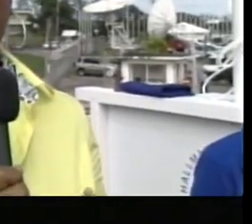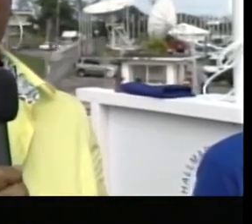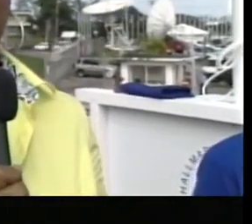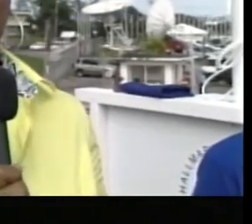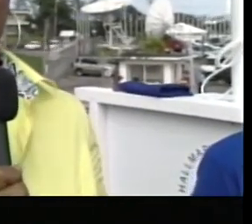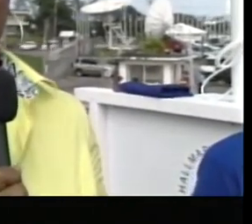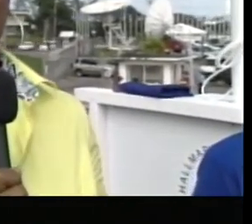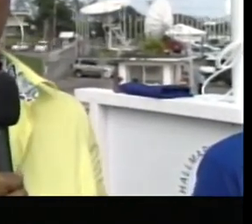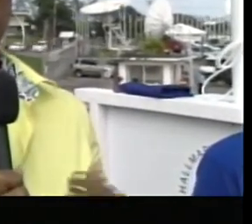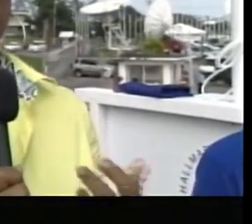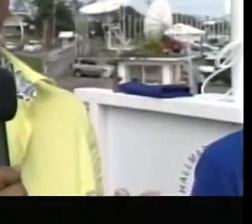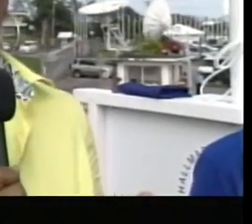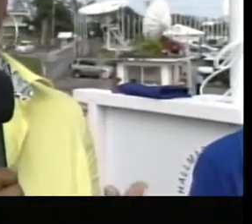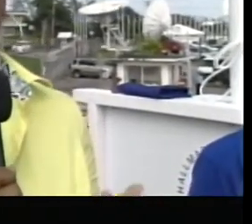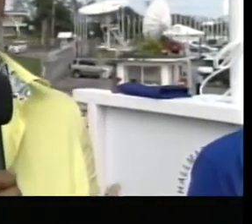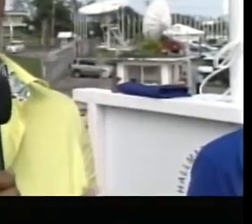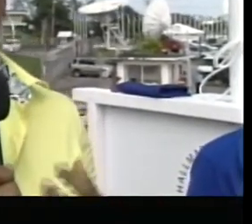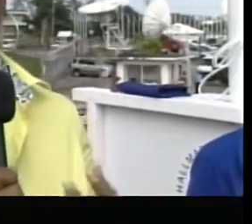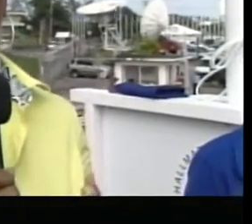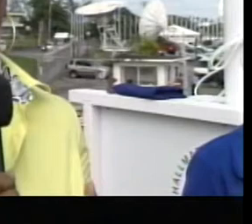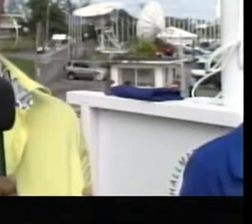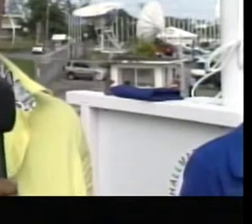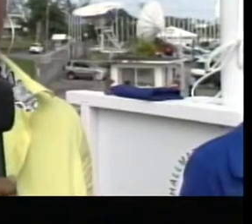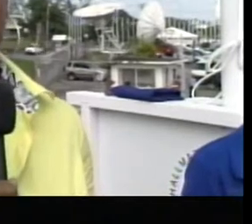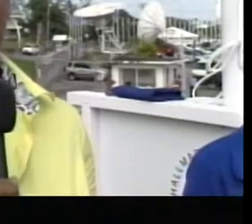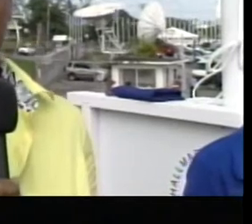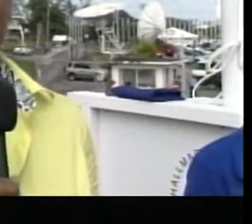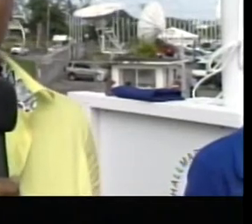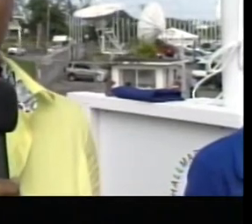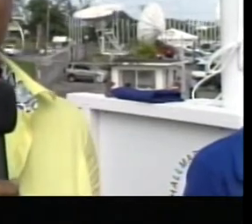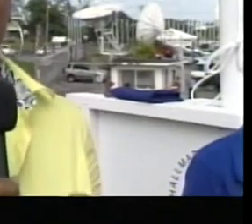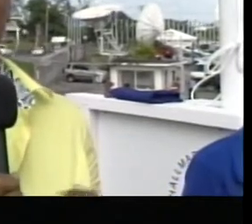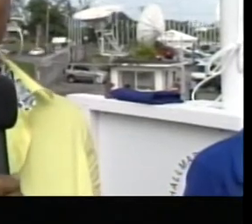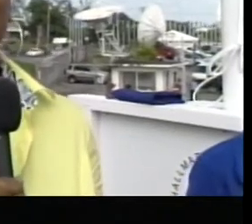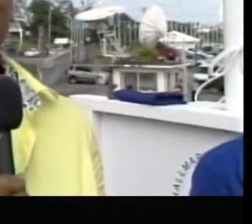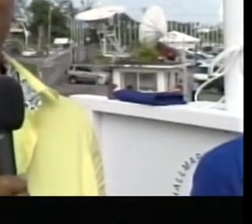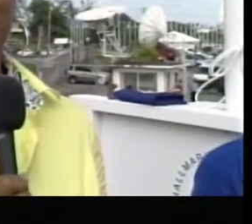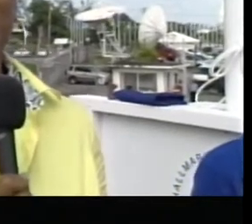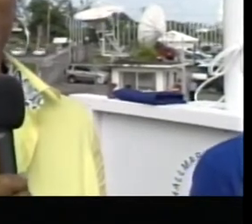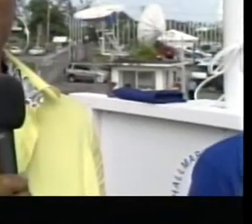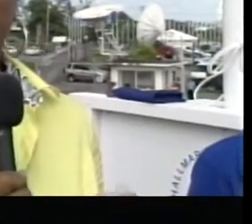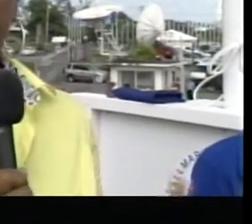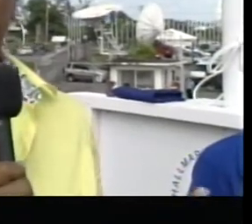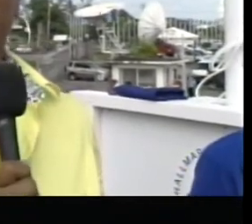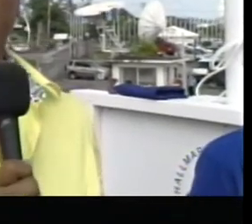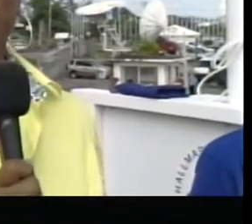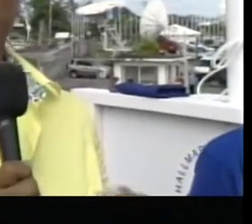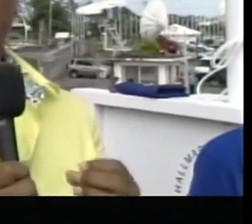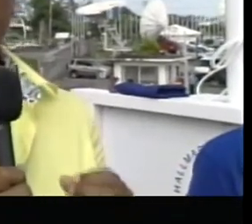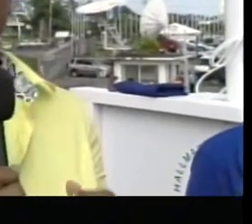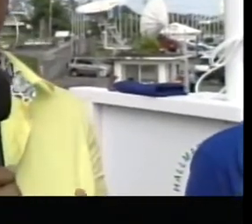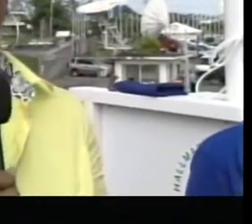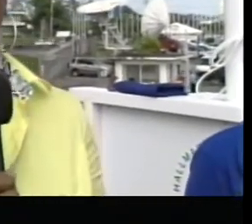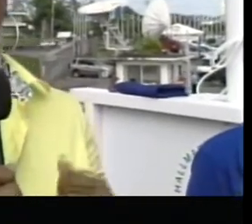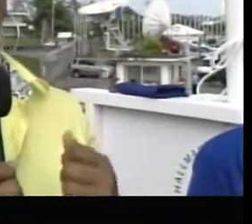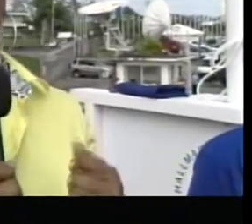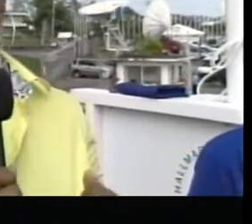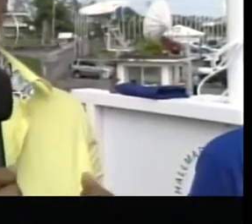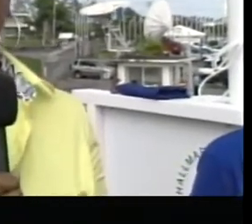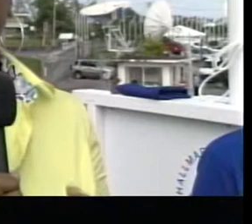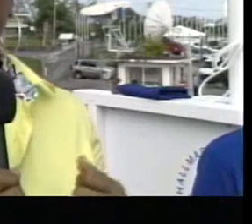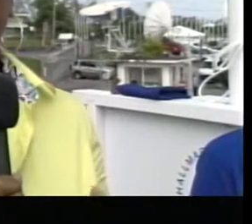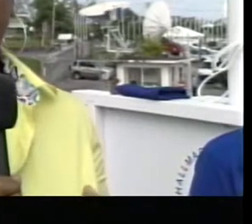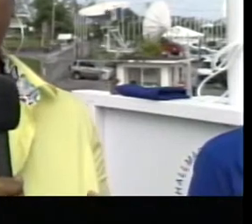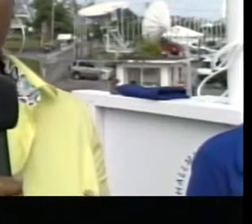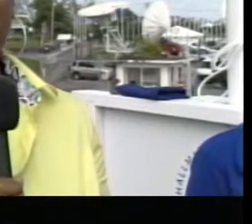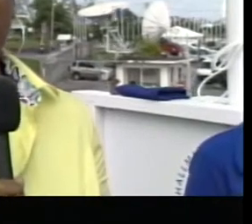Caribbean and the world. We want to take this opportunity to thank them so much for coming on board with us at the CBC to be guardians of our heritage, and we look